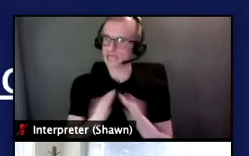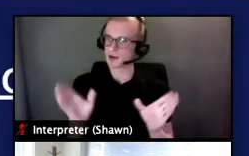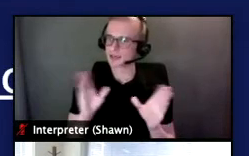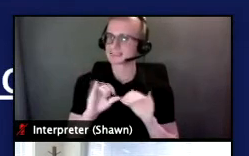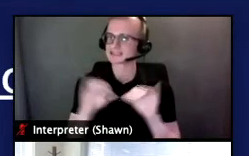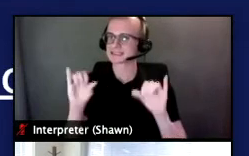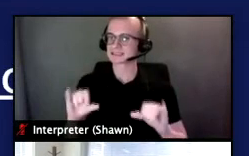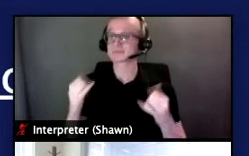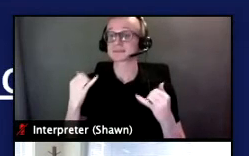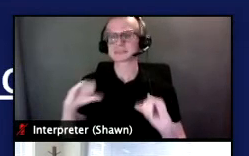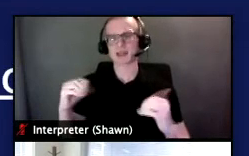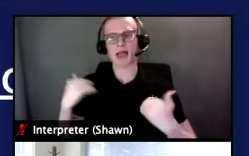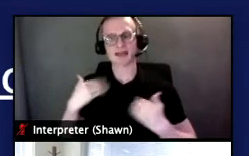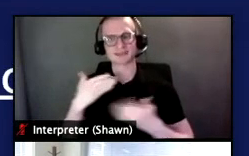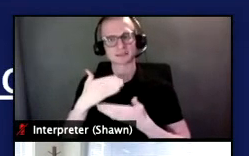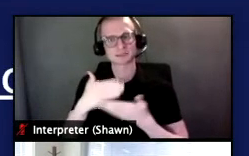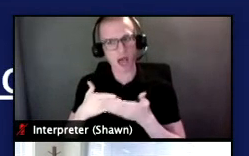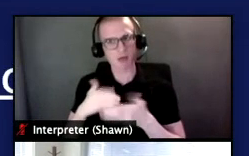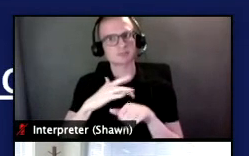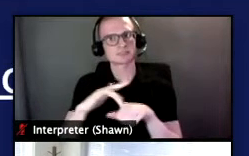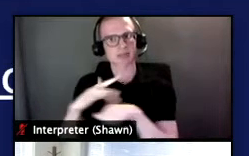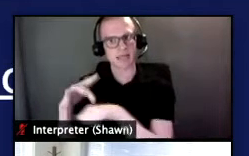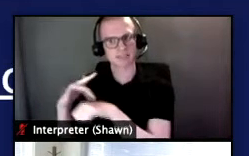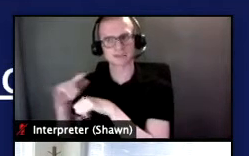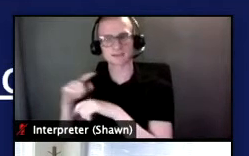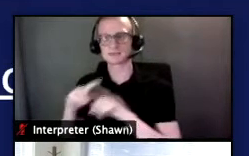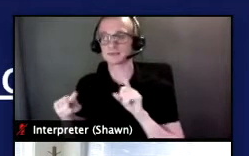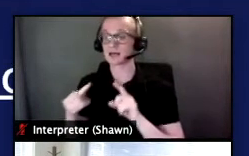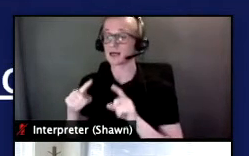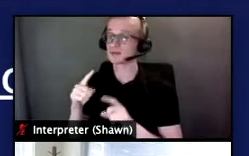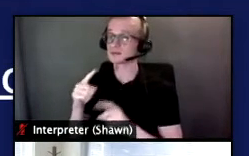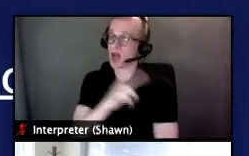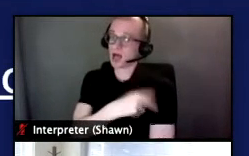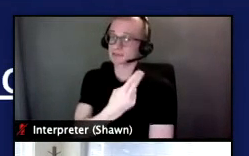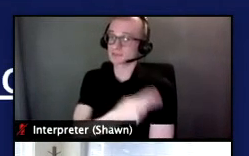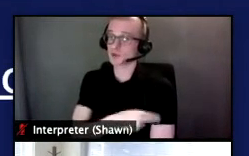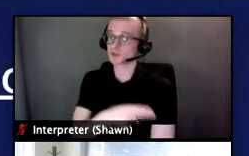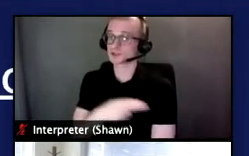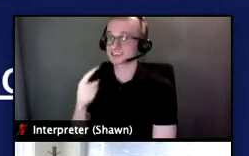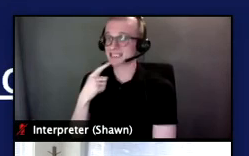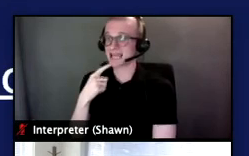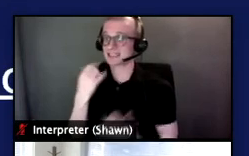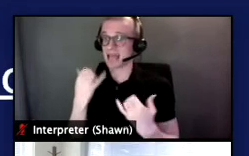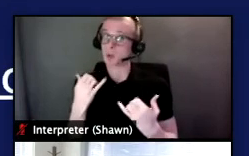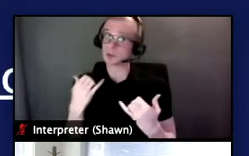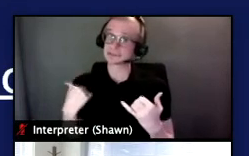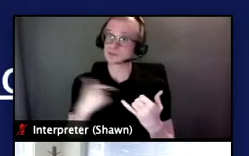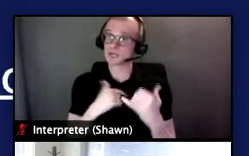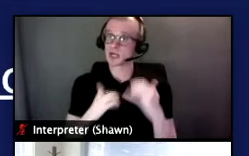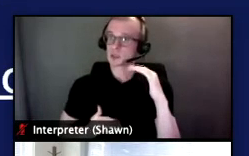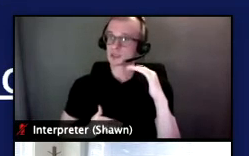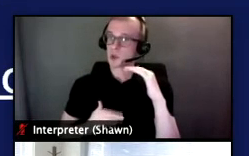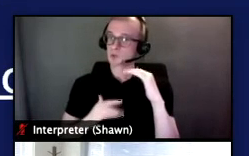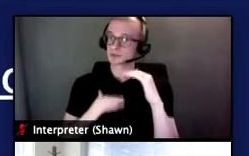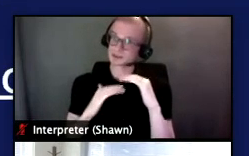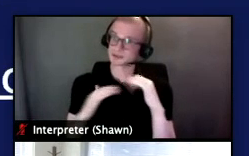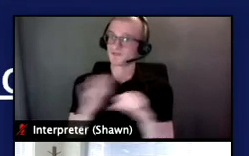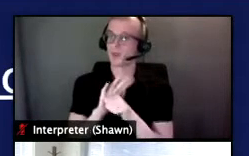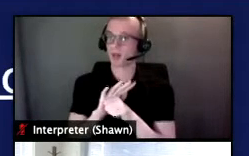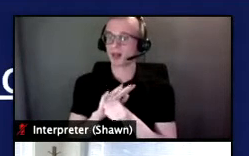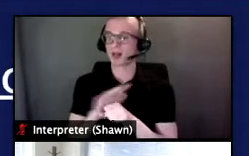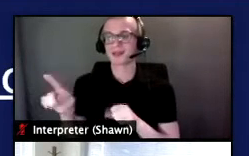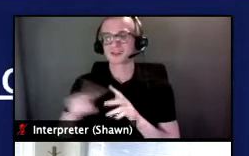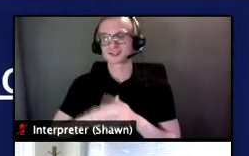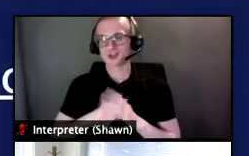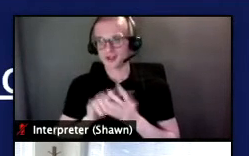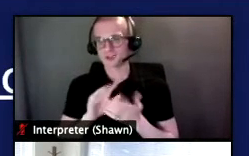heard from some hospitals saying, you know what, we're really close to capacity at this point. They're starting to get nervous. So the first